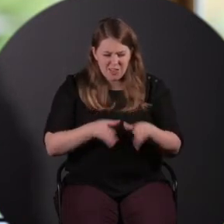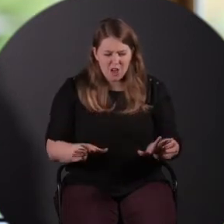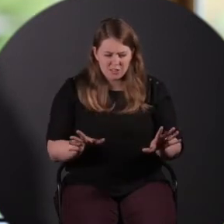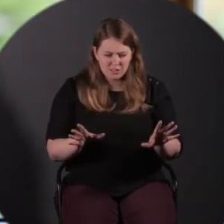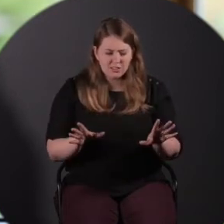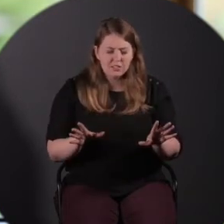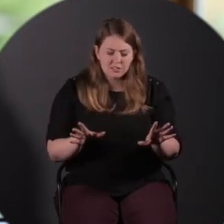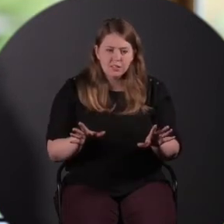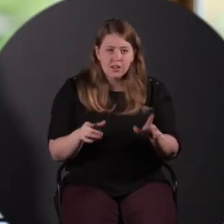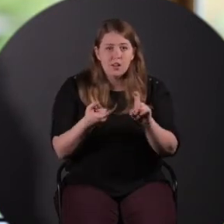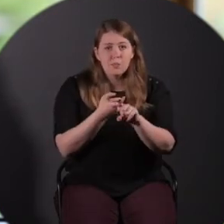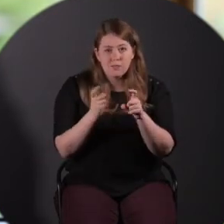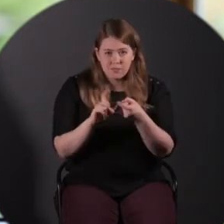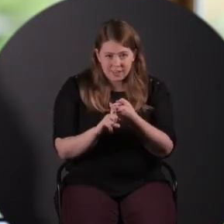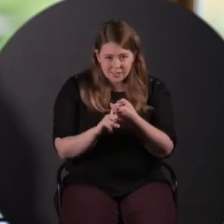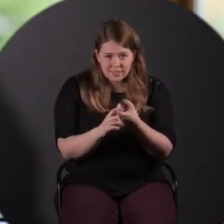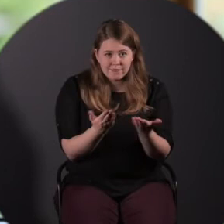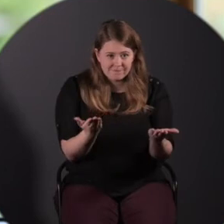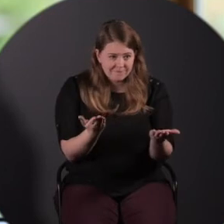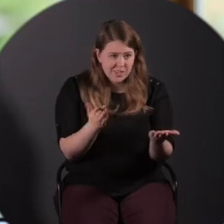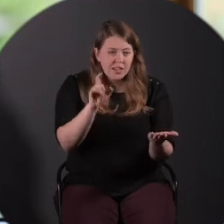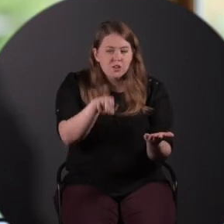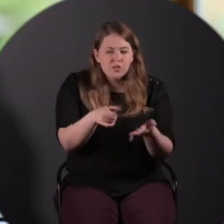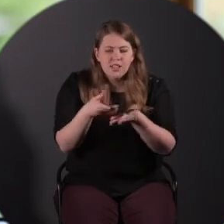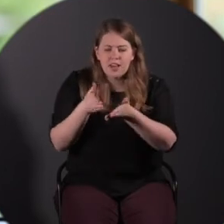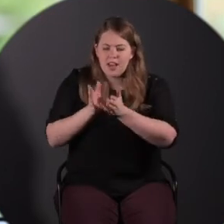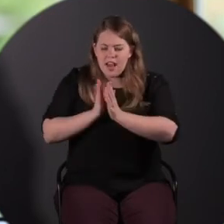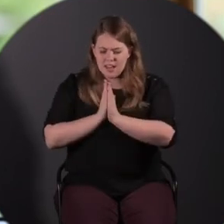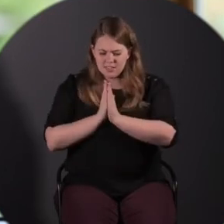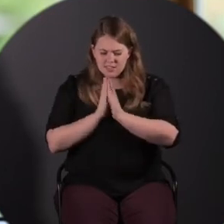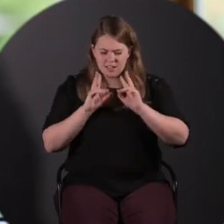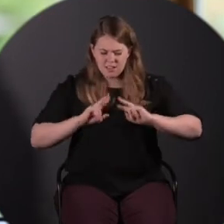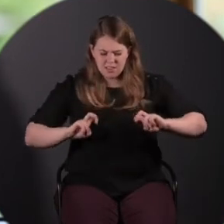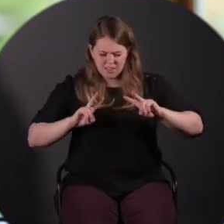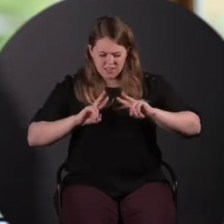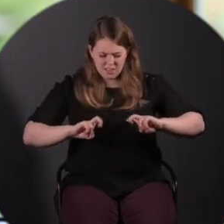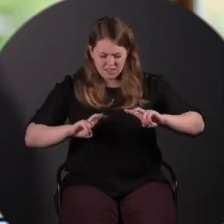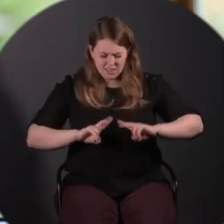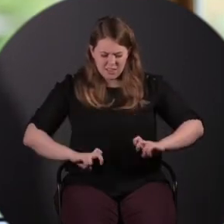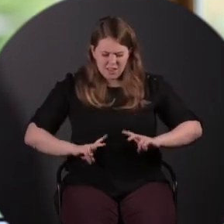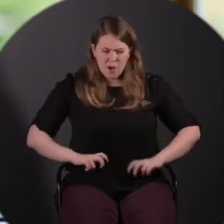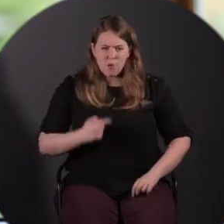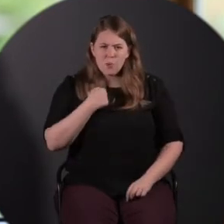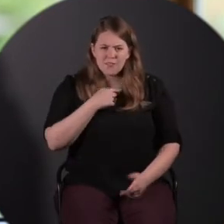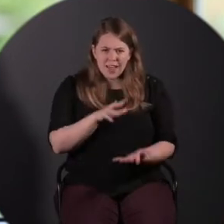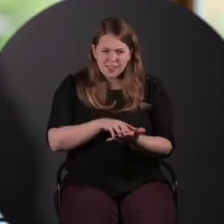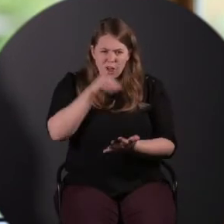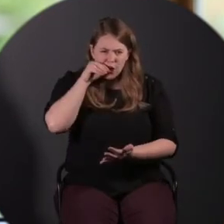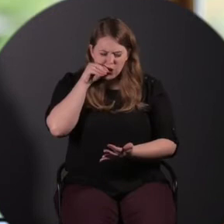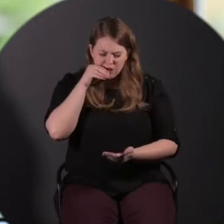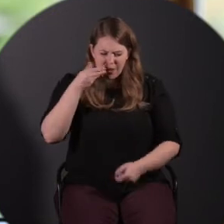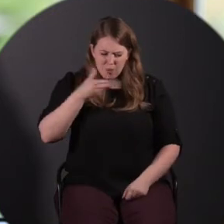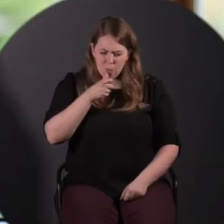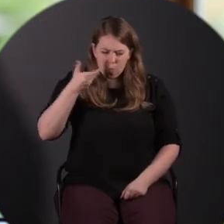to ask, and I hope you will ask, what you've discovered about yourselves in this. What have you rediscovered about yourself? And what have you